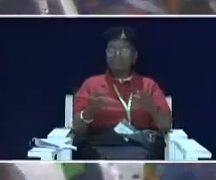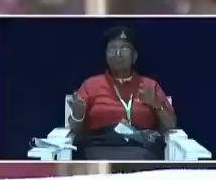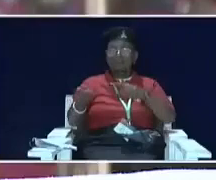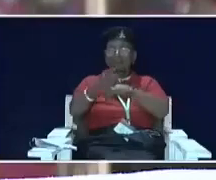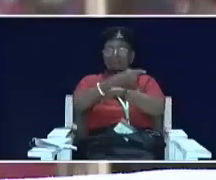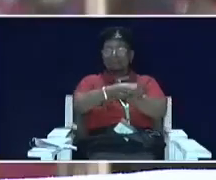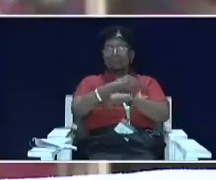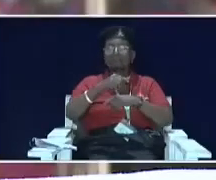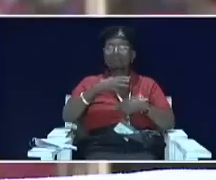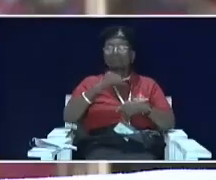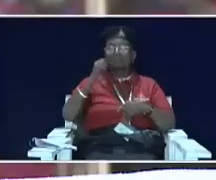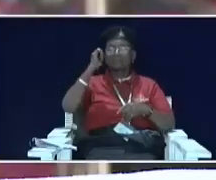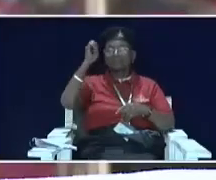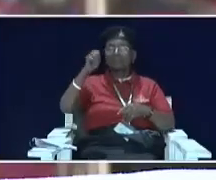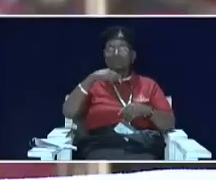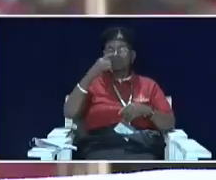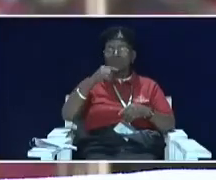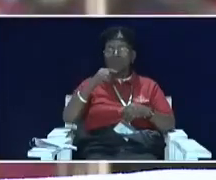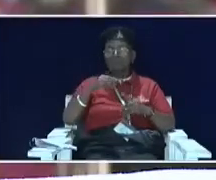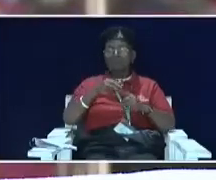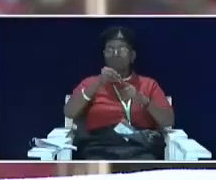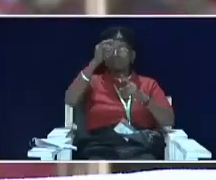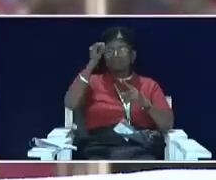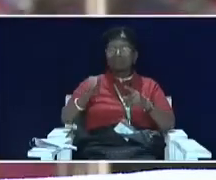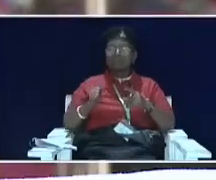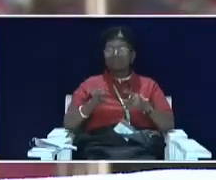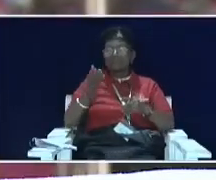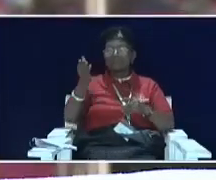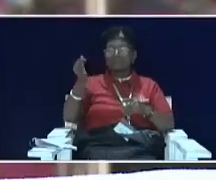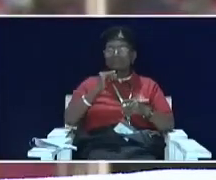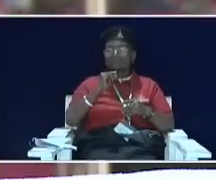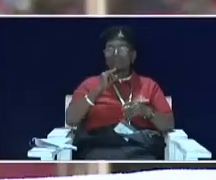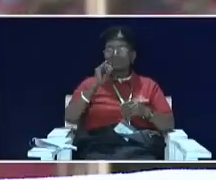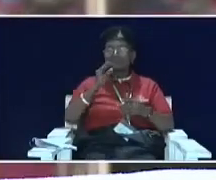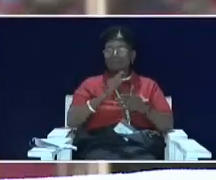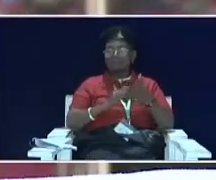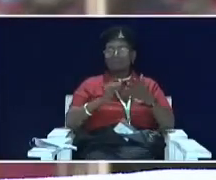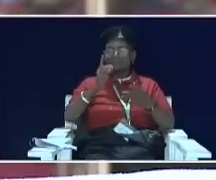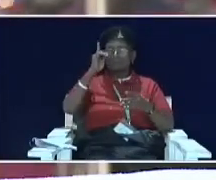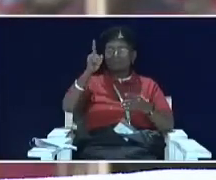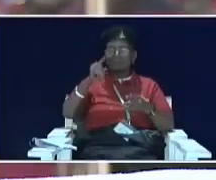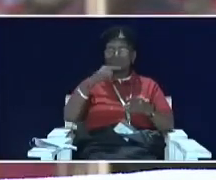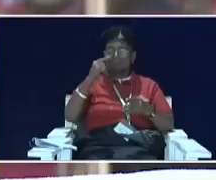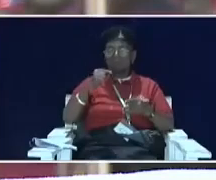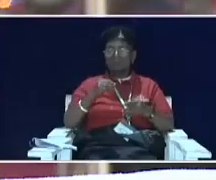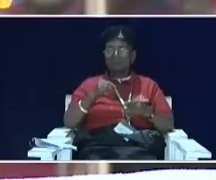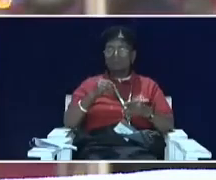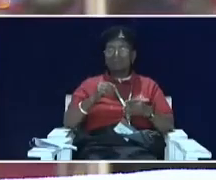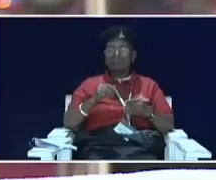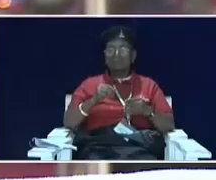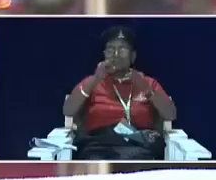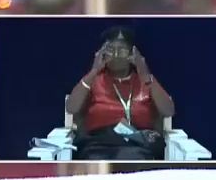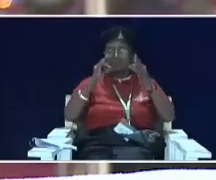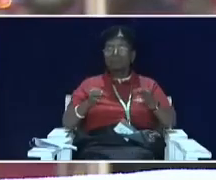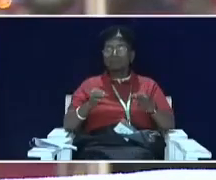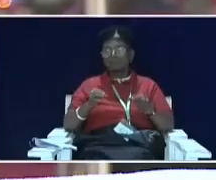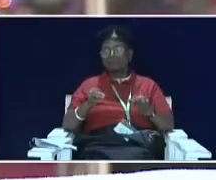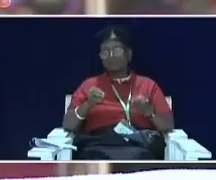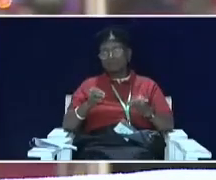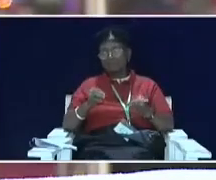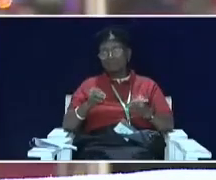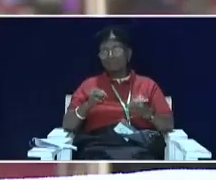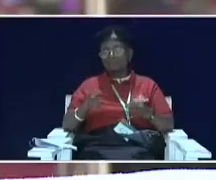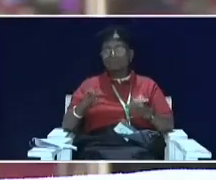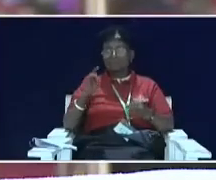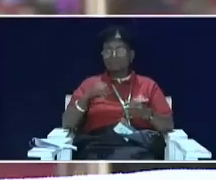And He said, particularly, there is someone who discovered recently